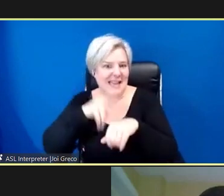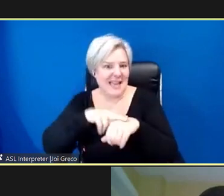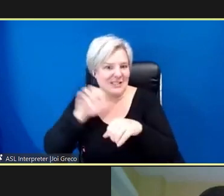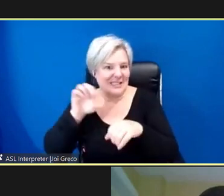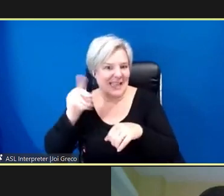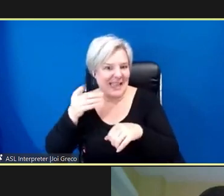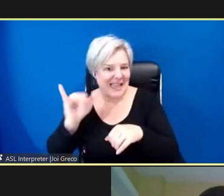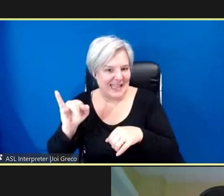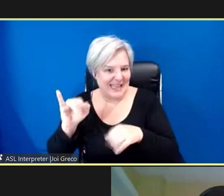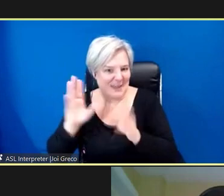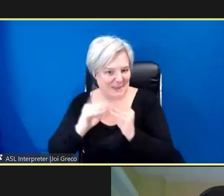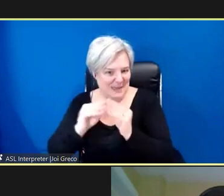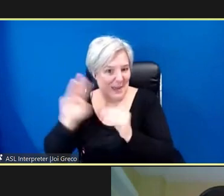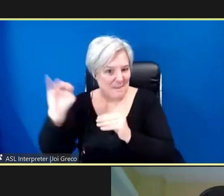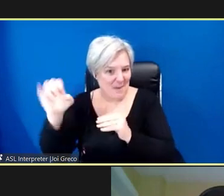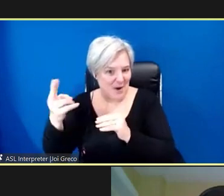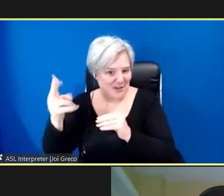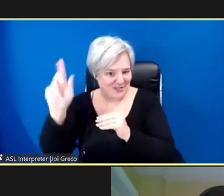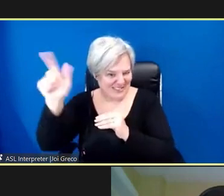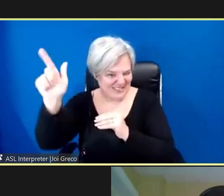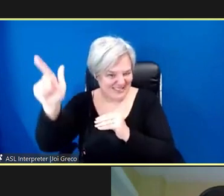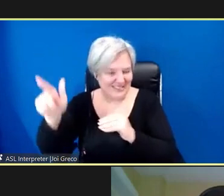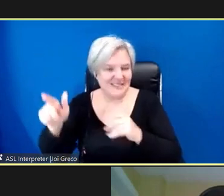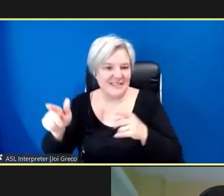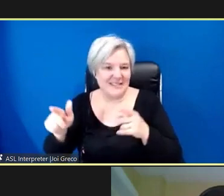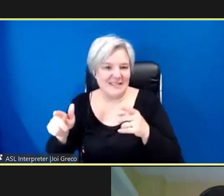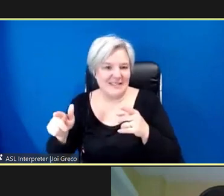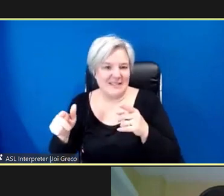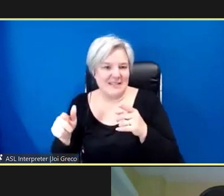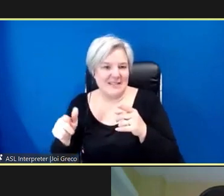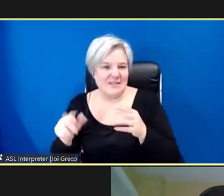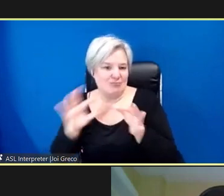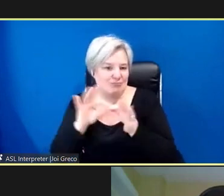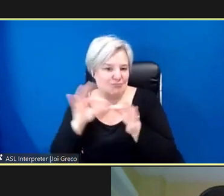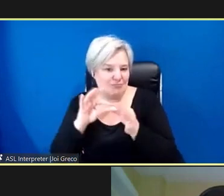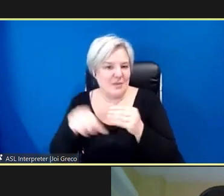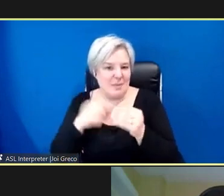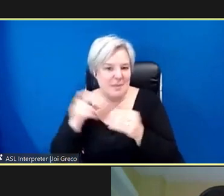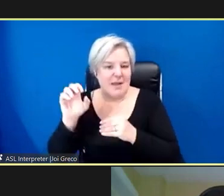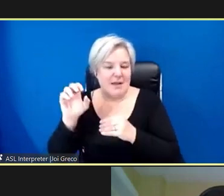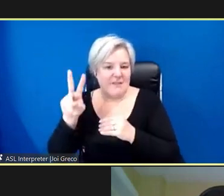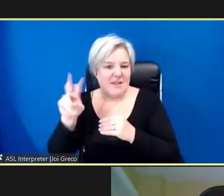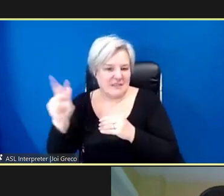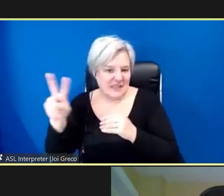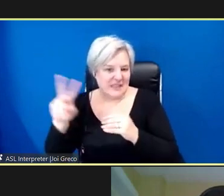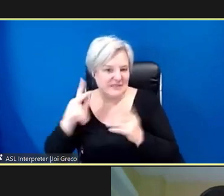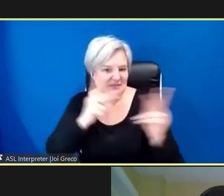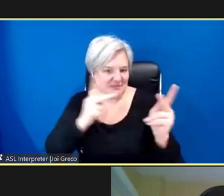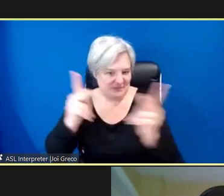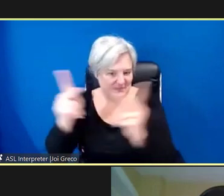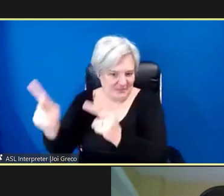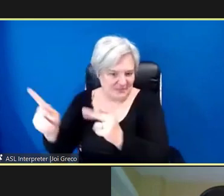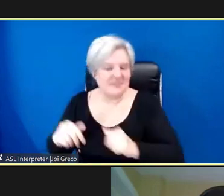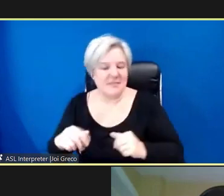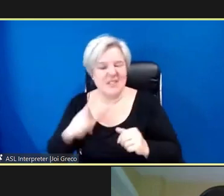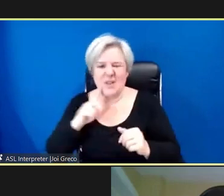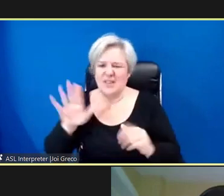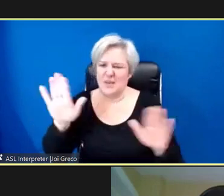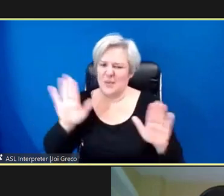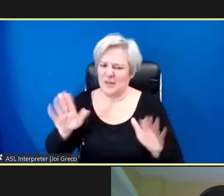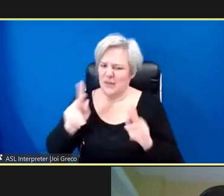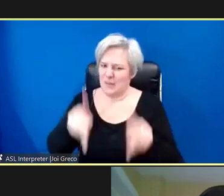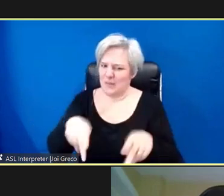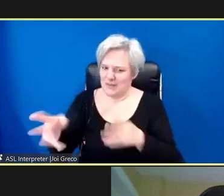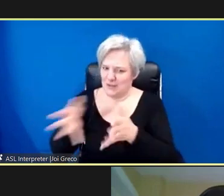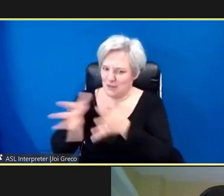meeting in March, a little bit on site visits. So I think she'd be a great person to talk